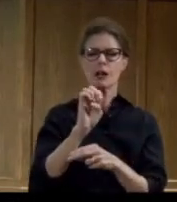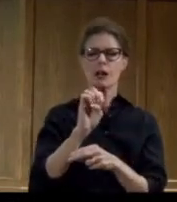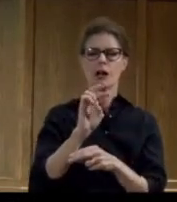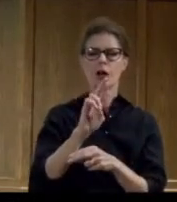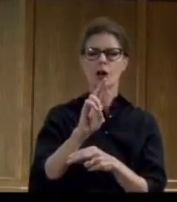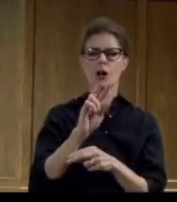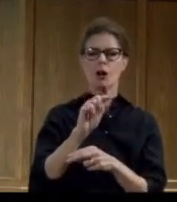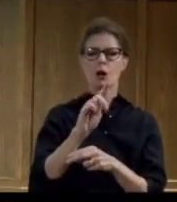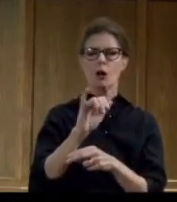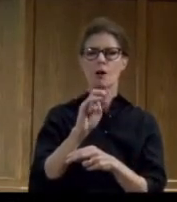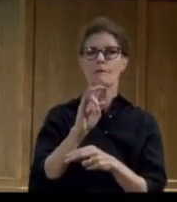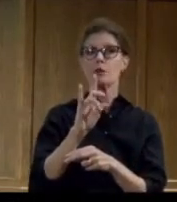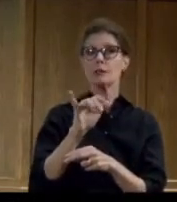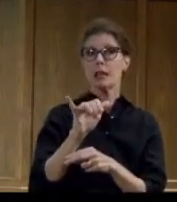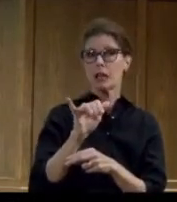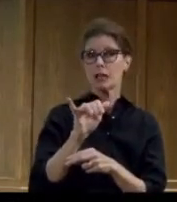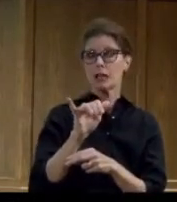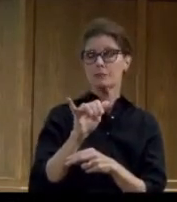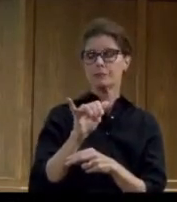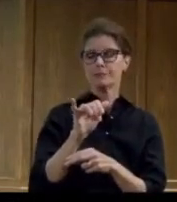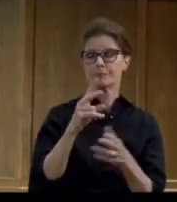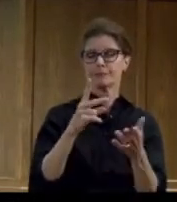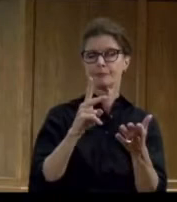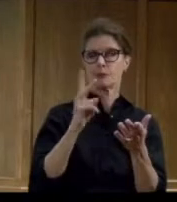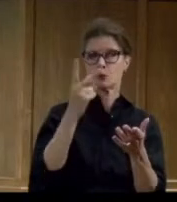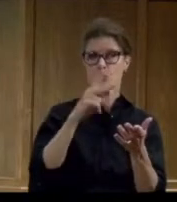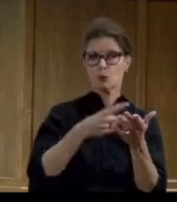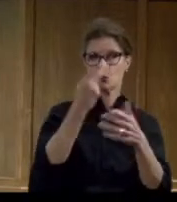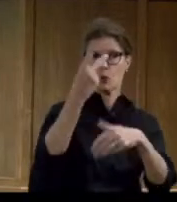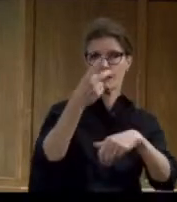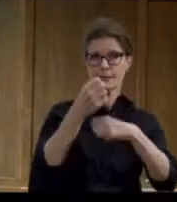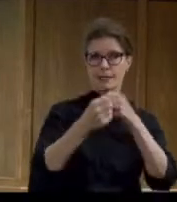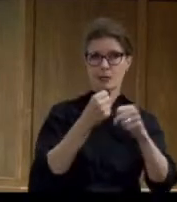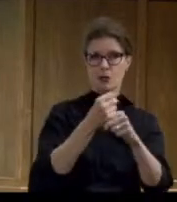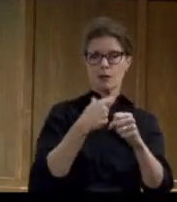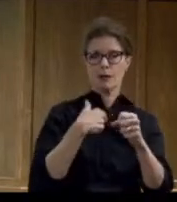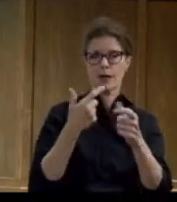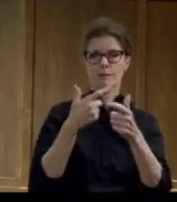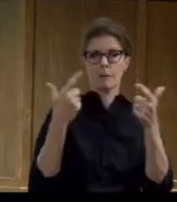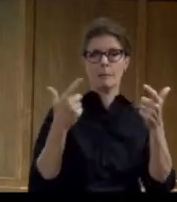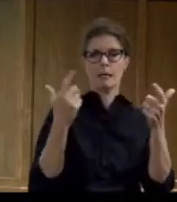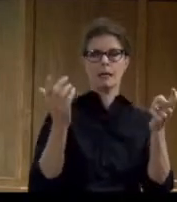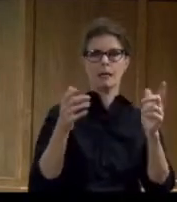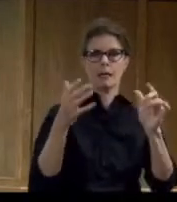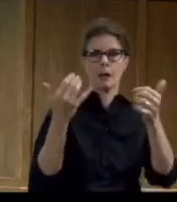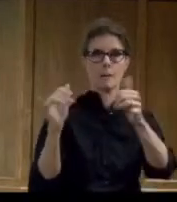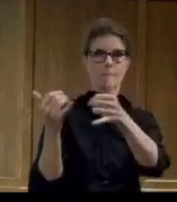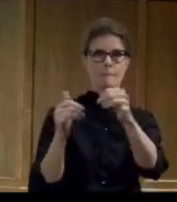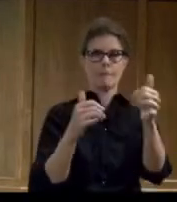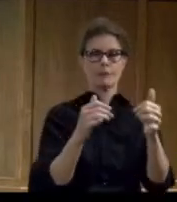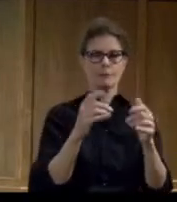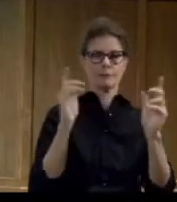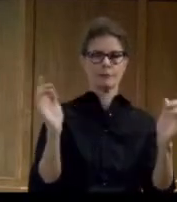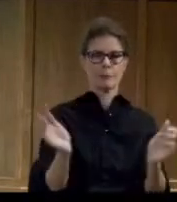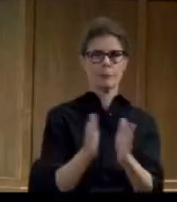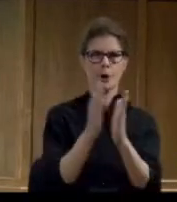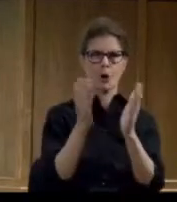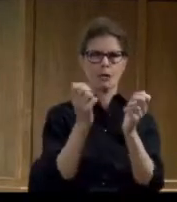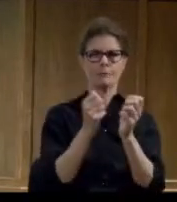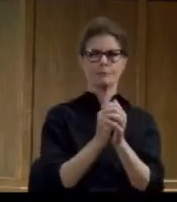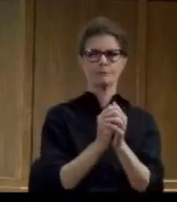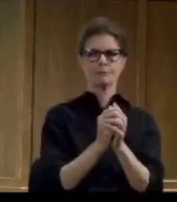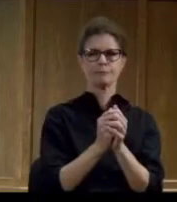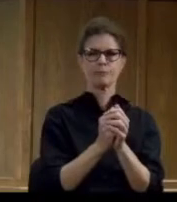day is twice a year, they would have really, really big festivals. One of these festivals, more or less, was